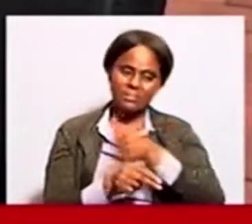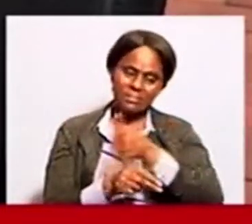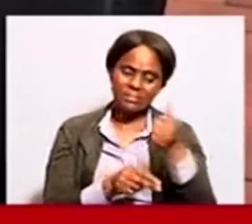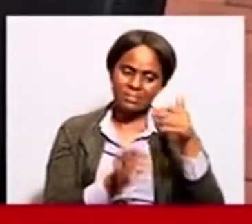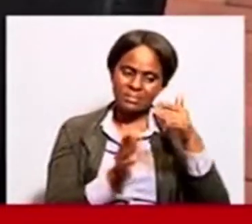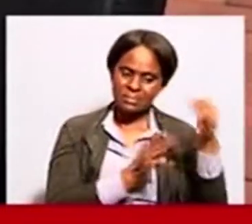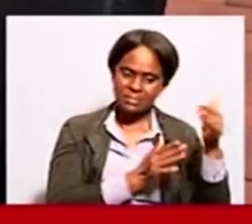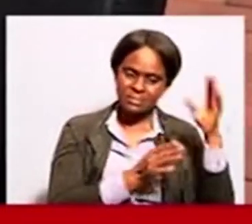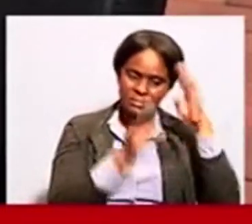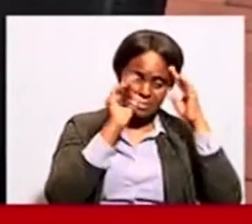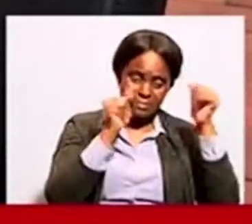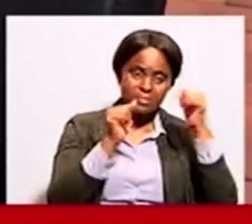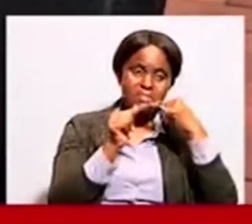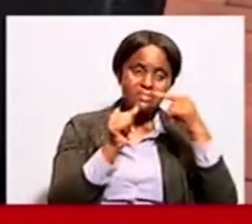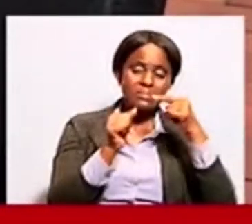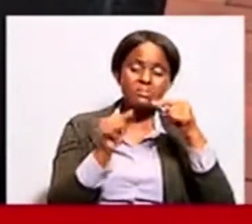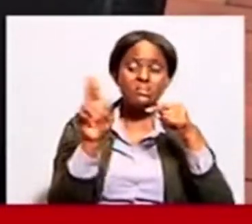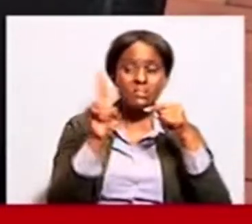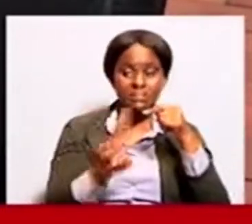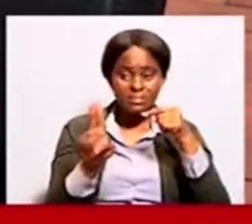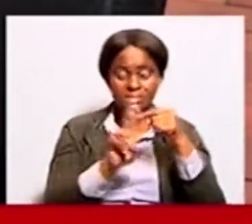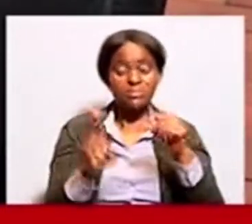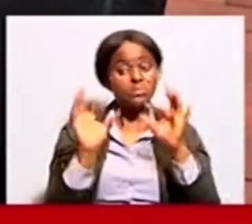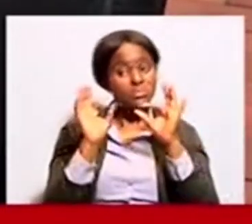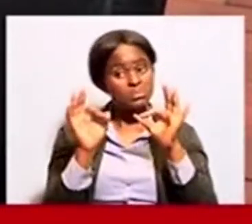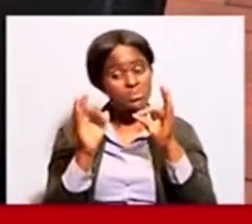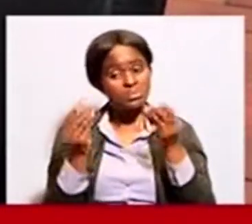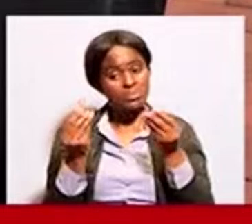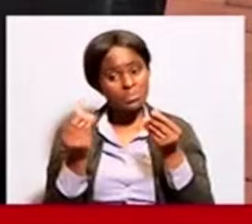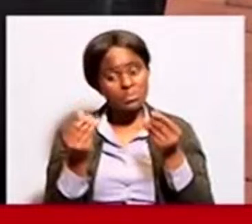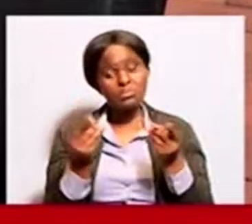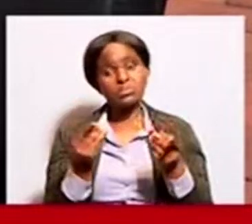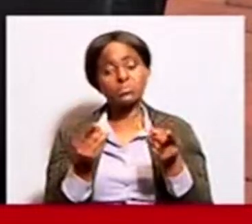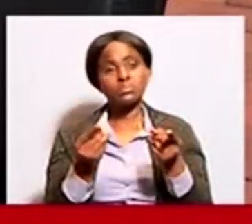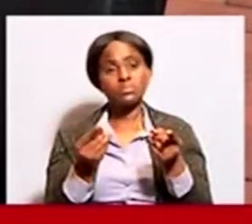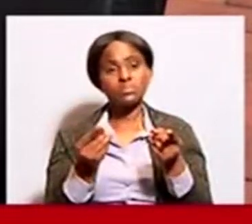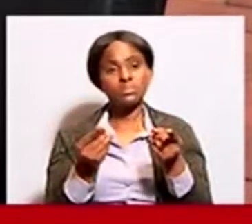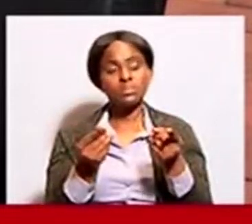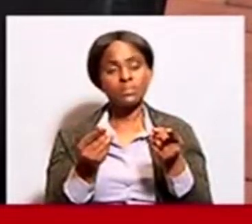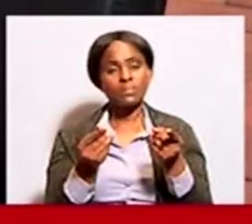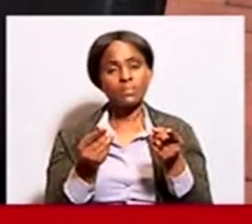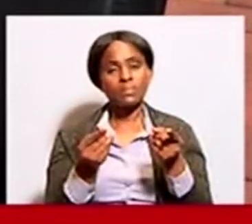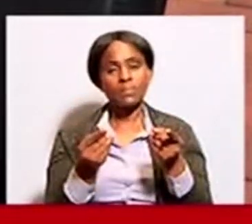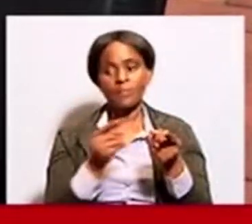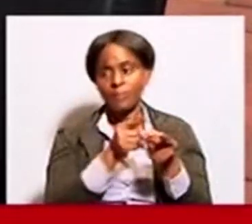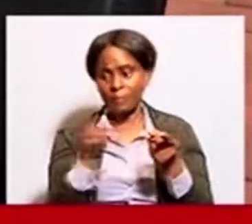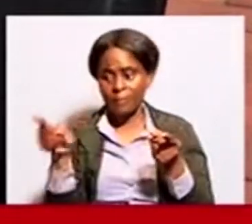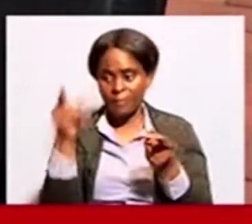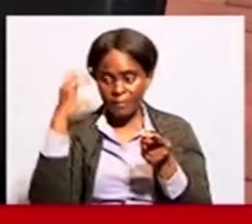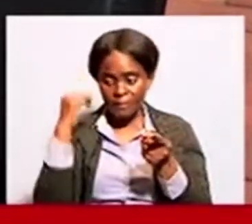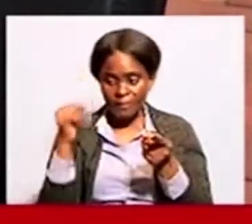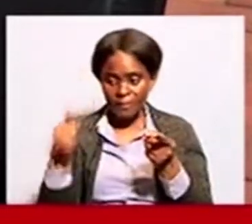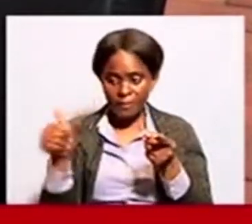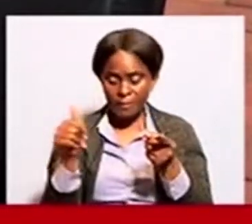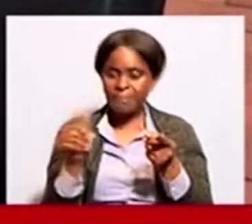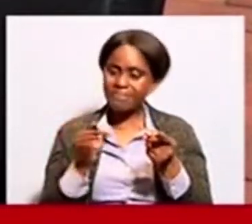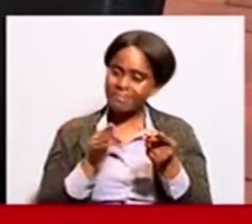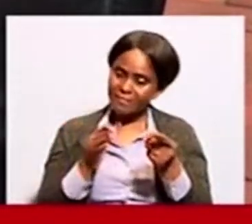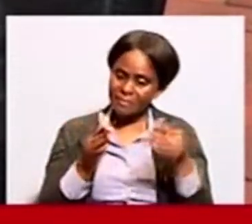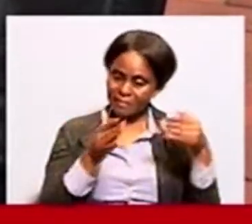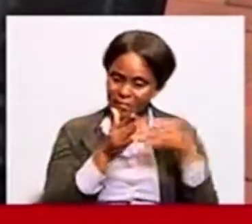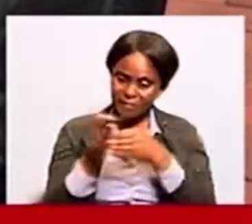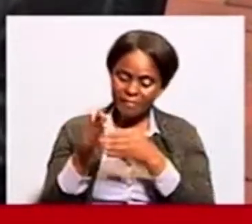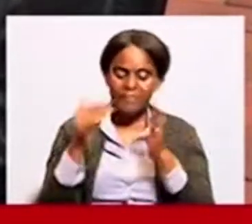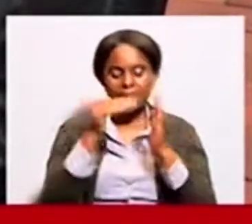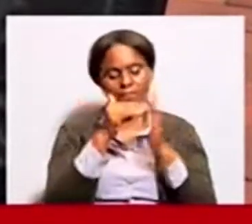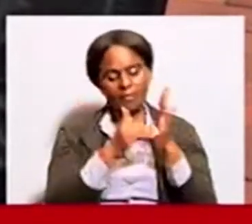the president says prudence use of these resources. And these officers, they go against the